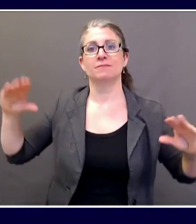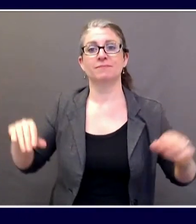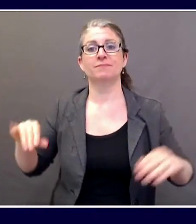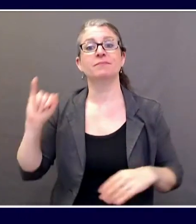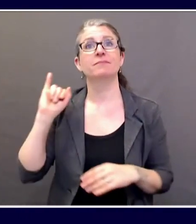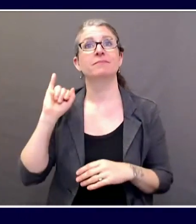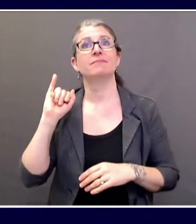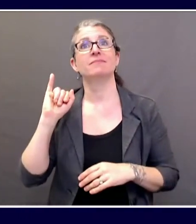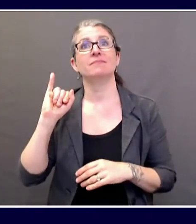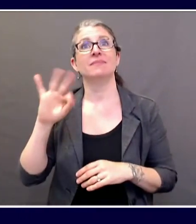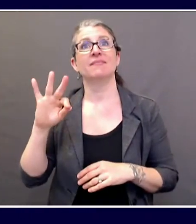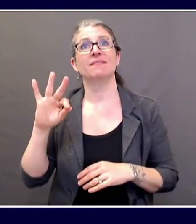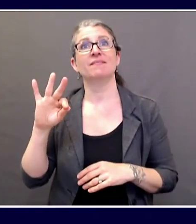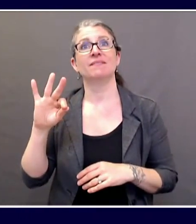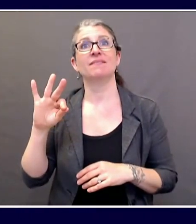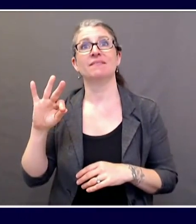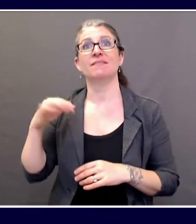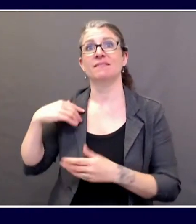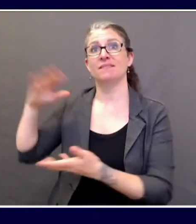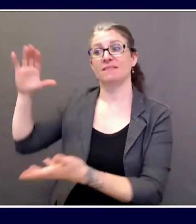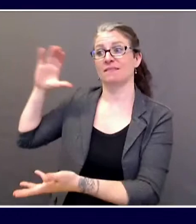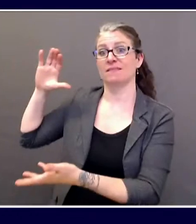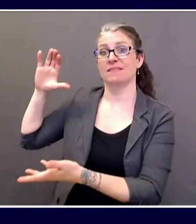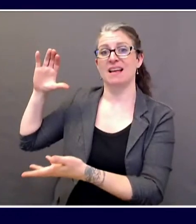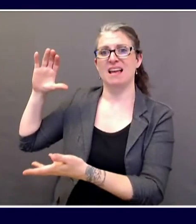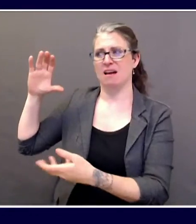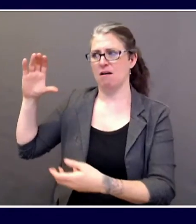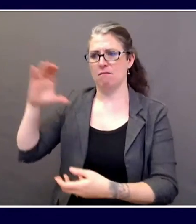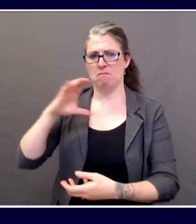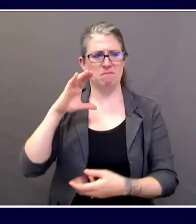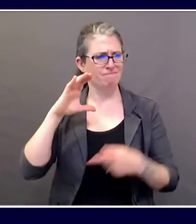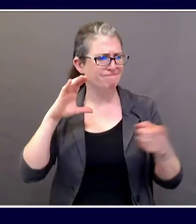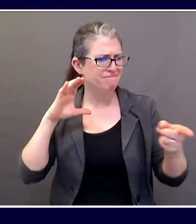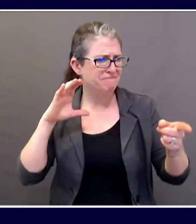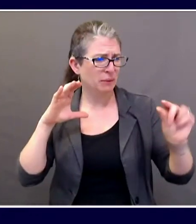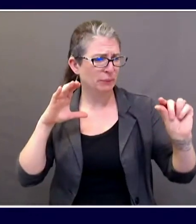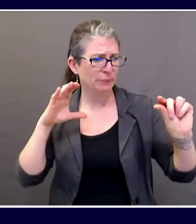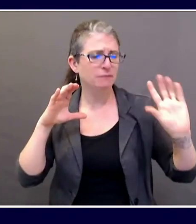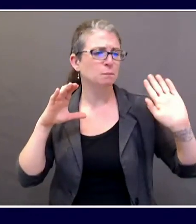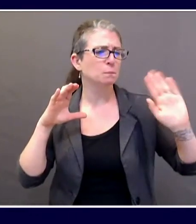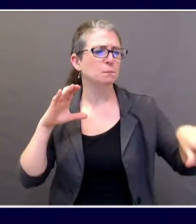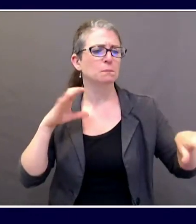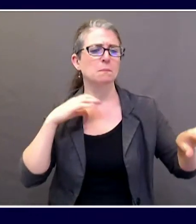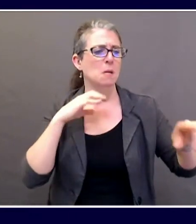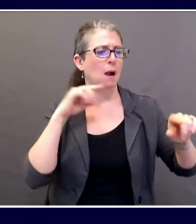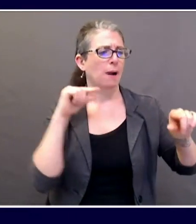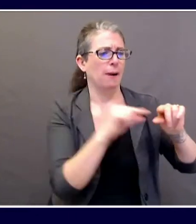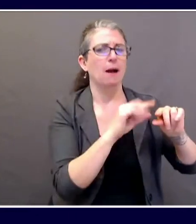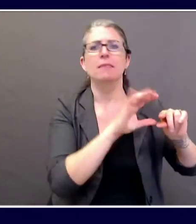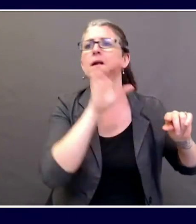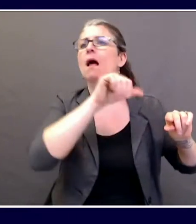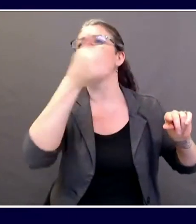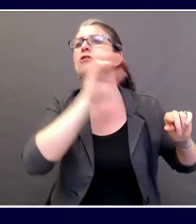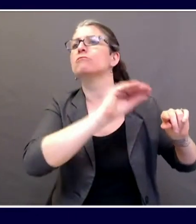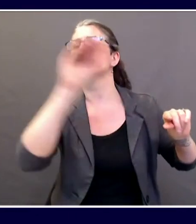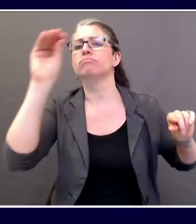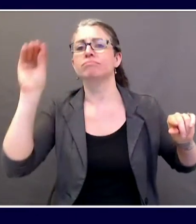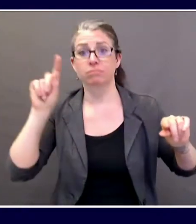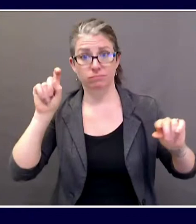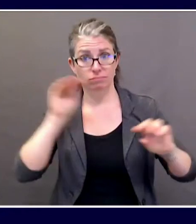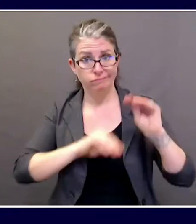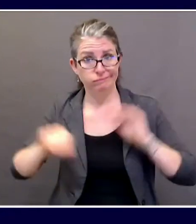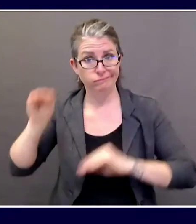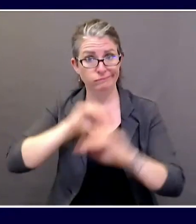Thursdays are literally just the first step. Every other day throughout the week, we are moving doses around. If